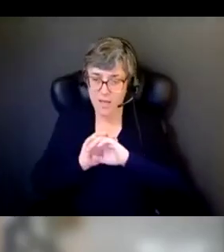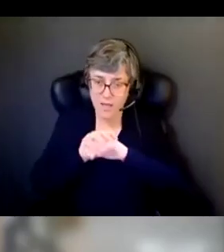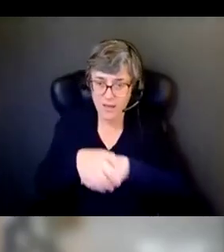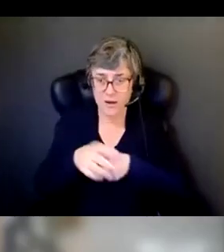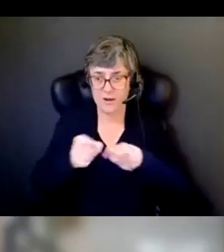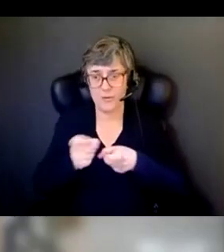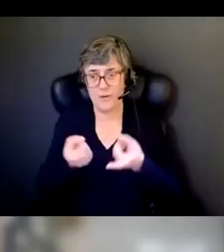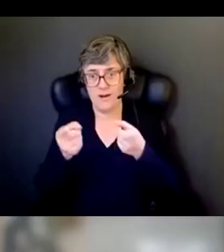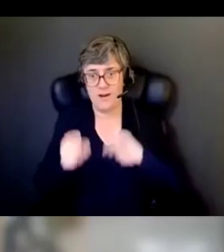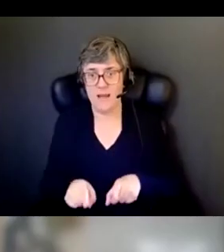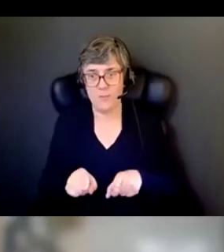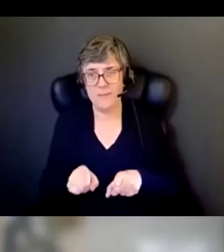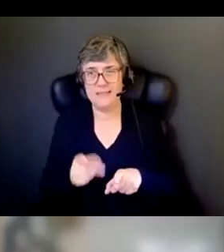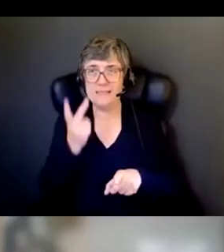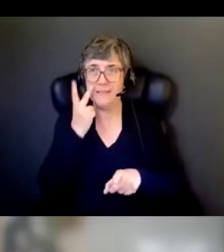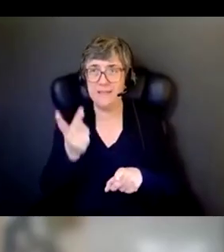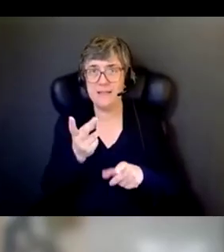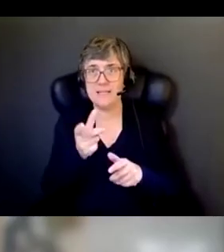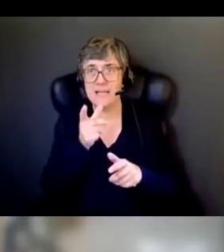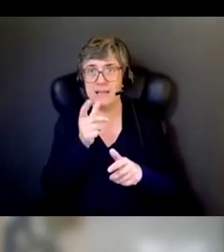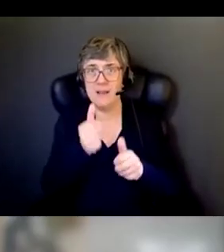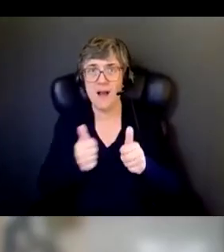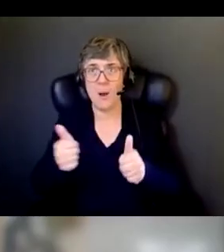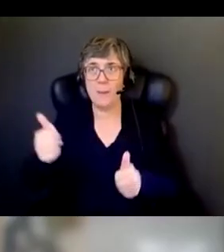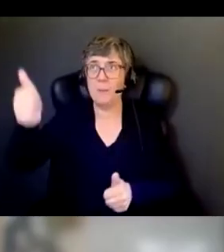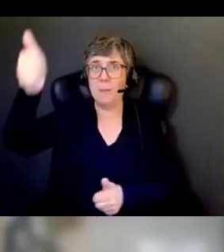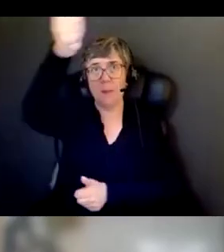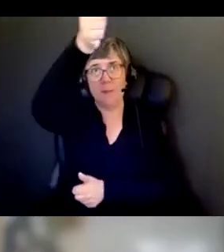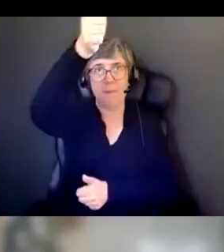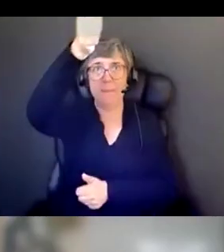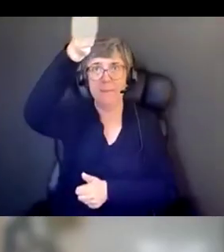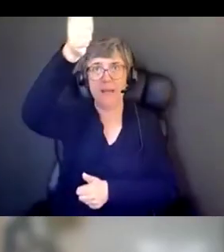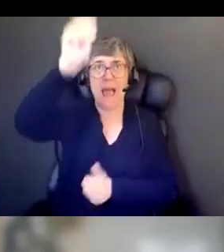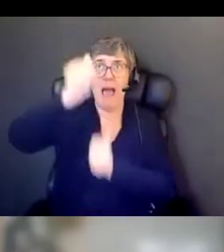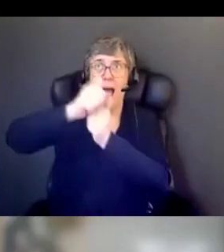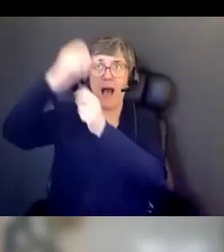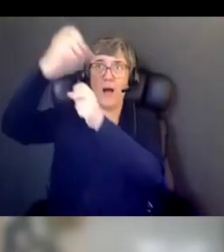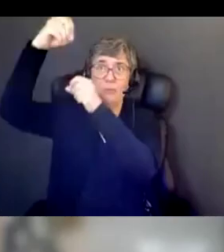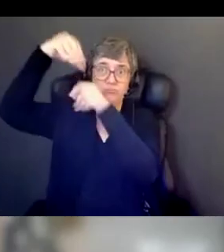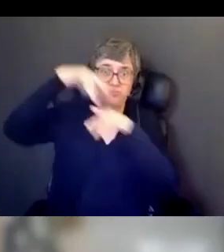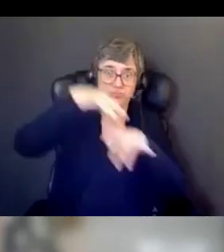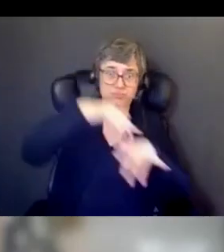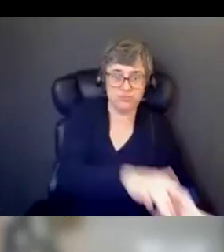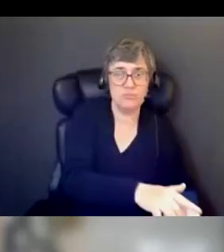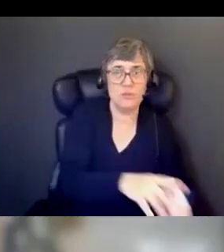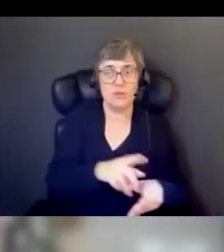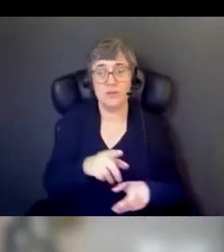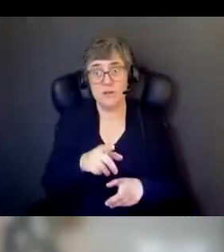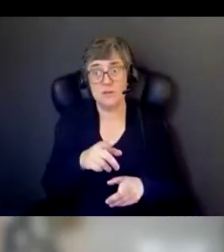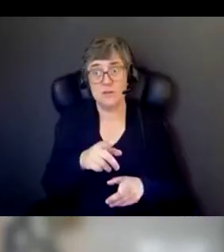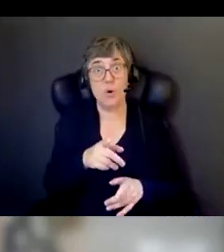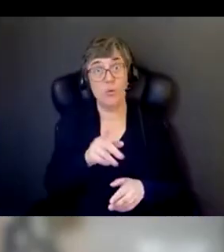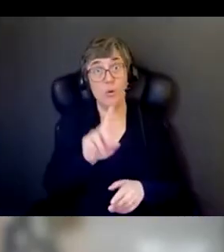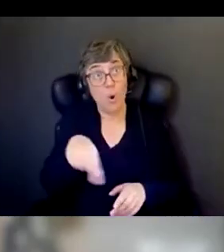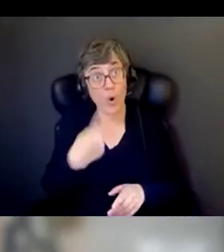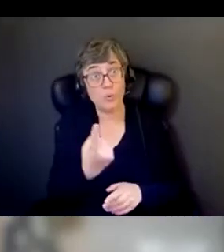the upstream architecture of dependence. So not only the individual perpetrator, but like we